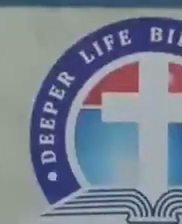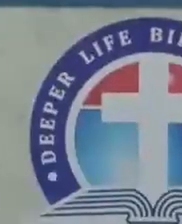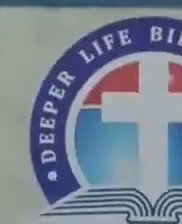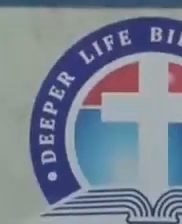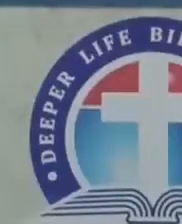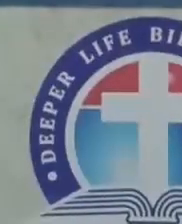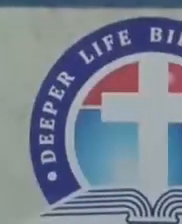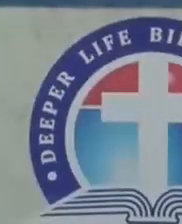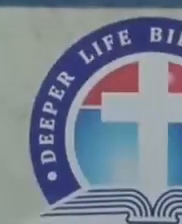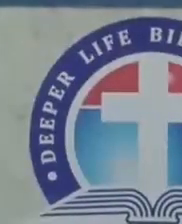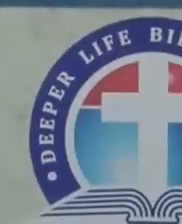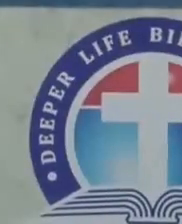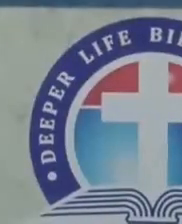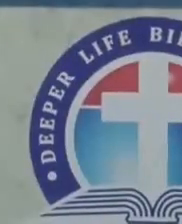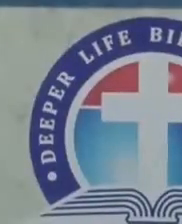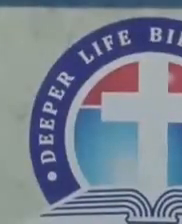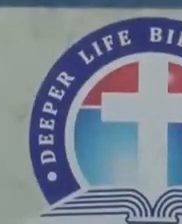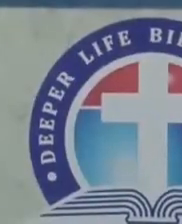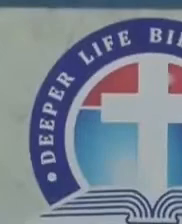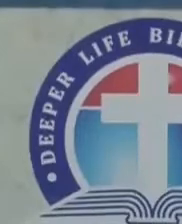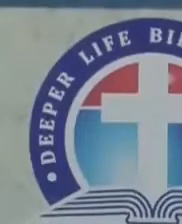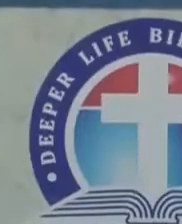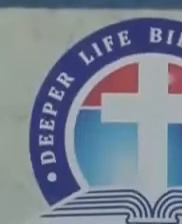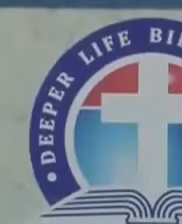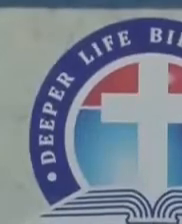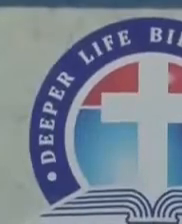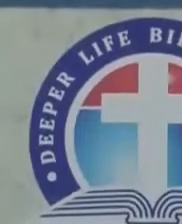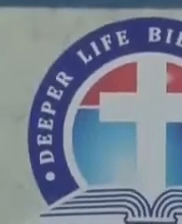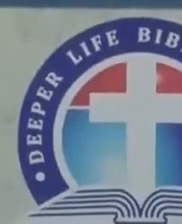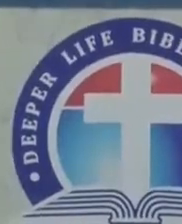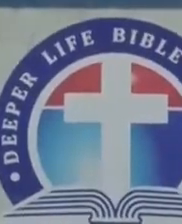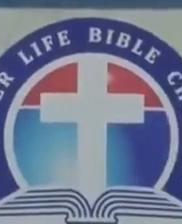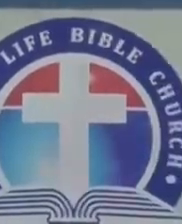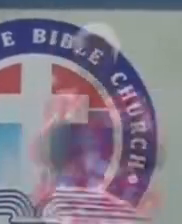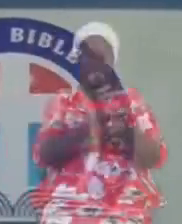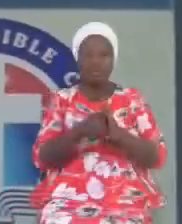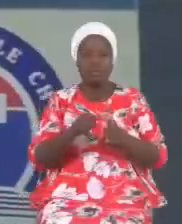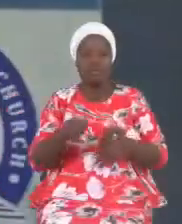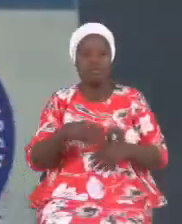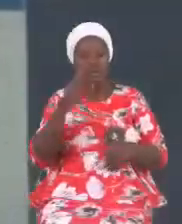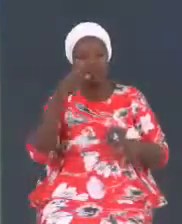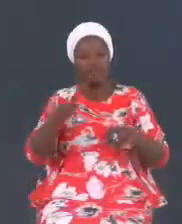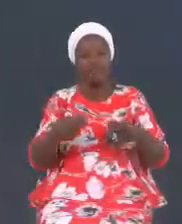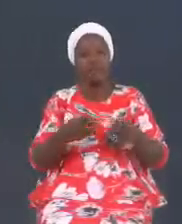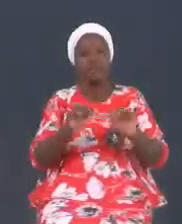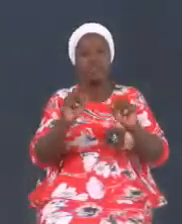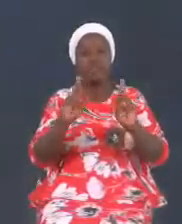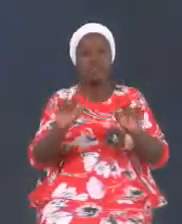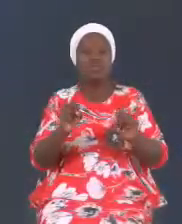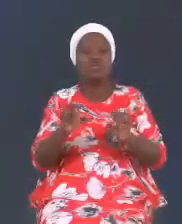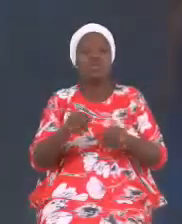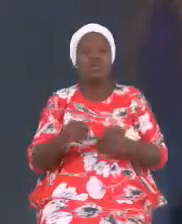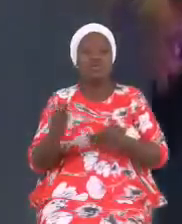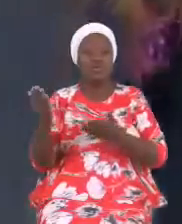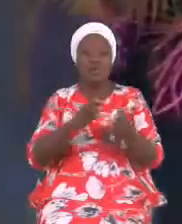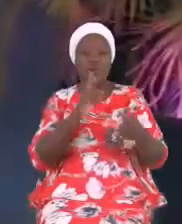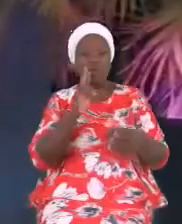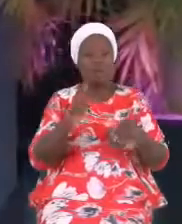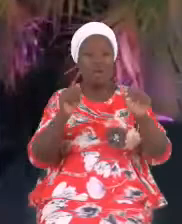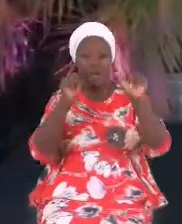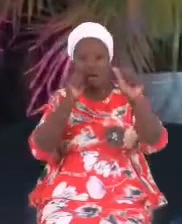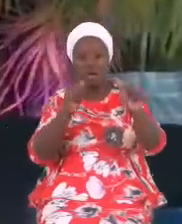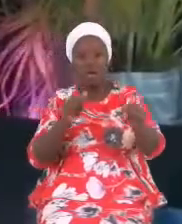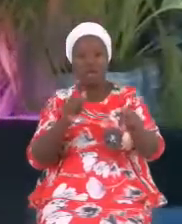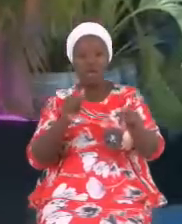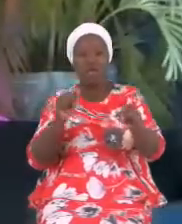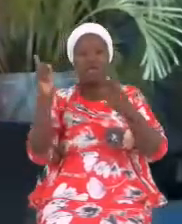a fleshly sin. And those Pharisees brought her to Jesus. They